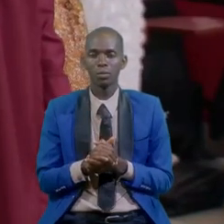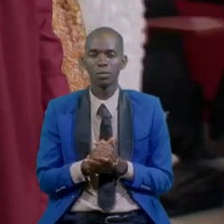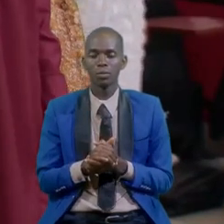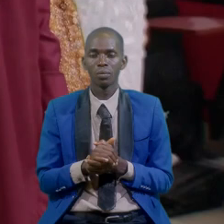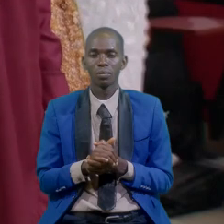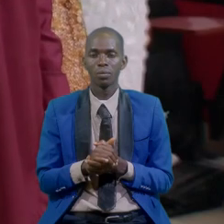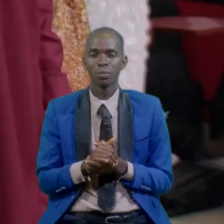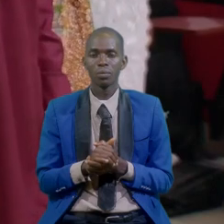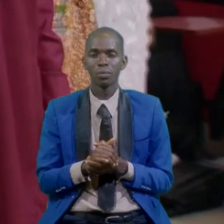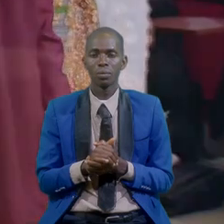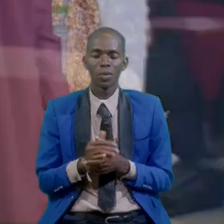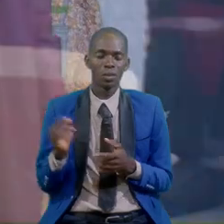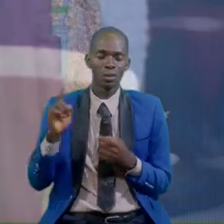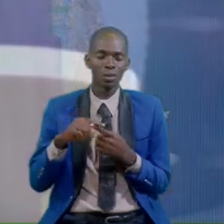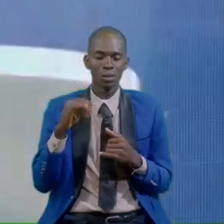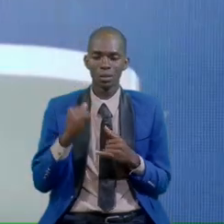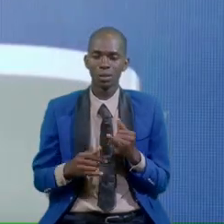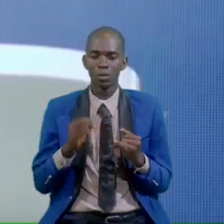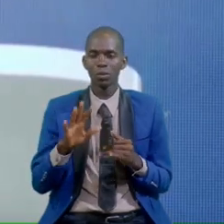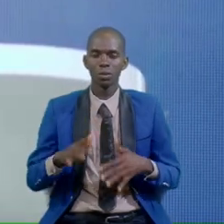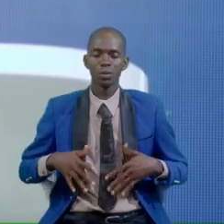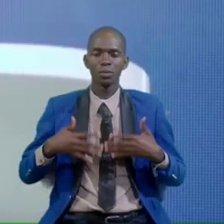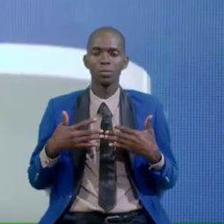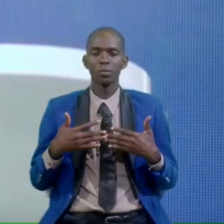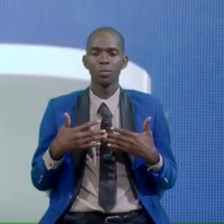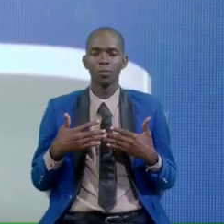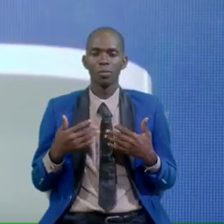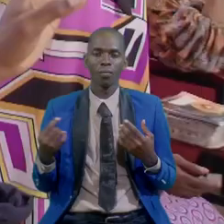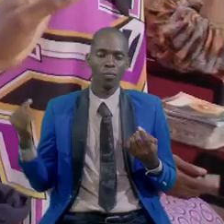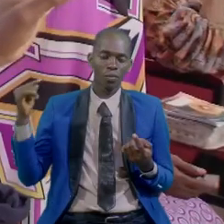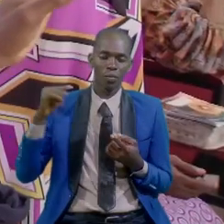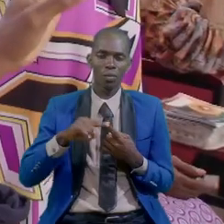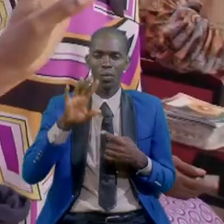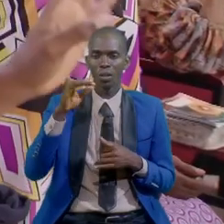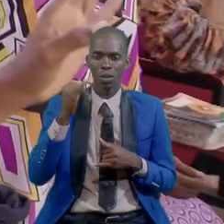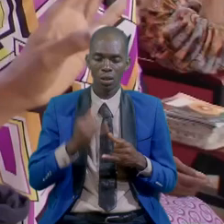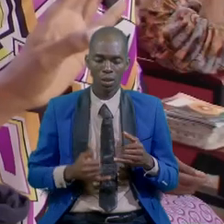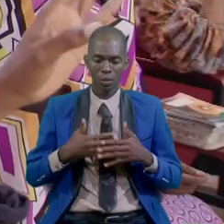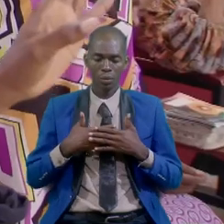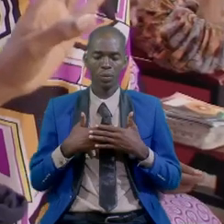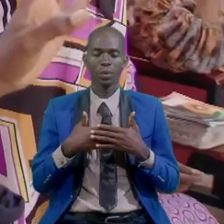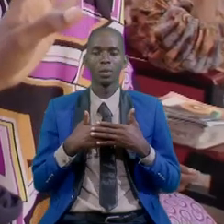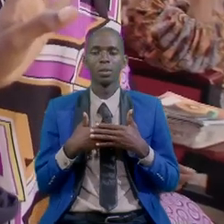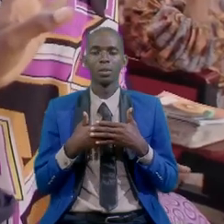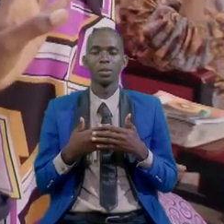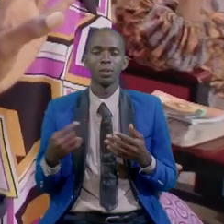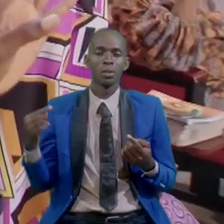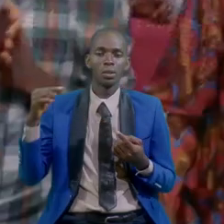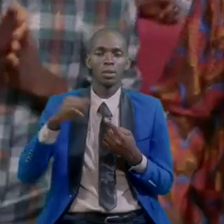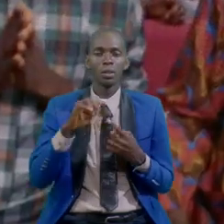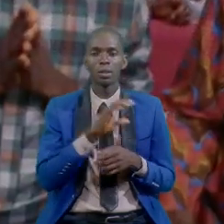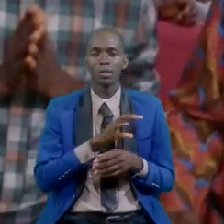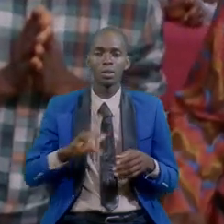Till the end of your life. Amen. Till your last breath. Amen. Till Christ